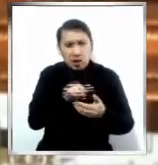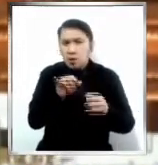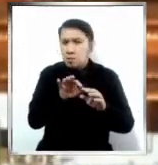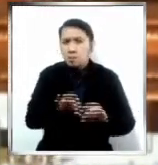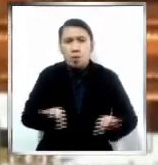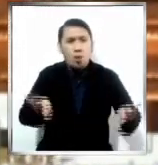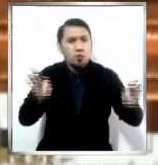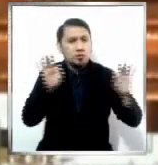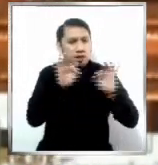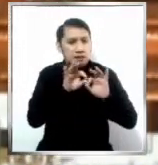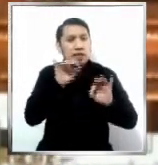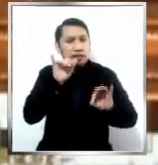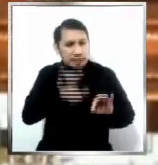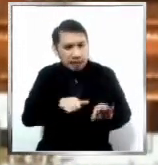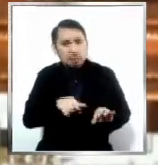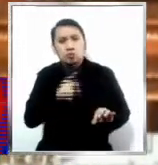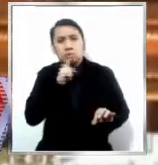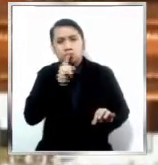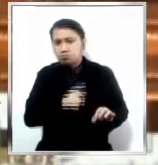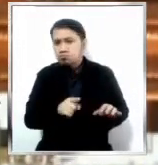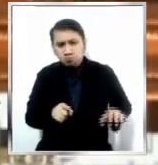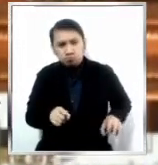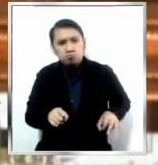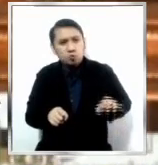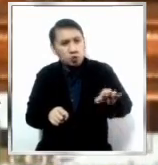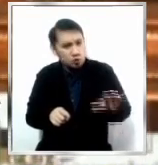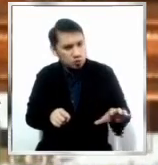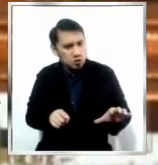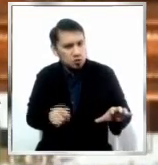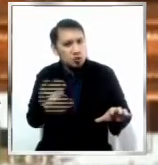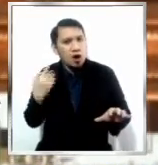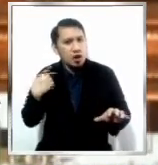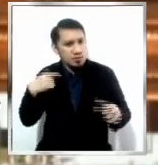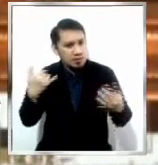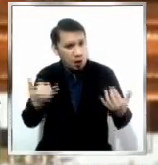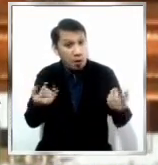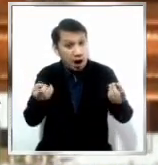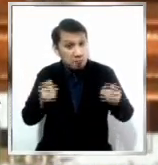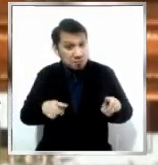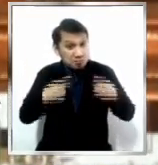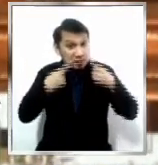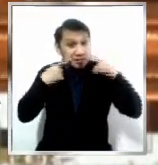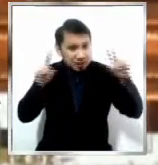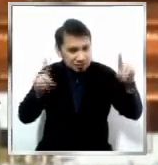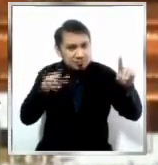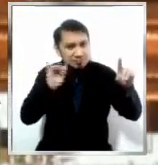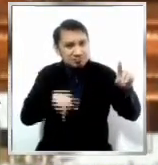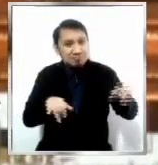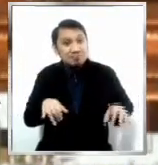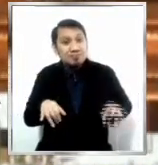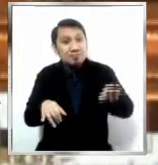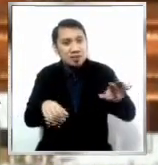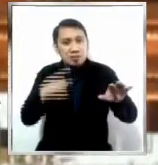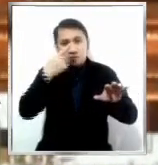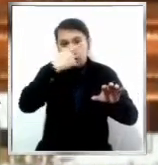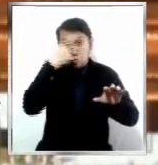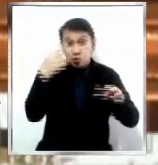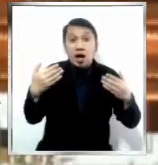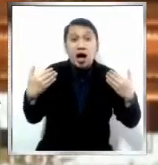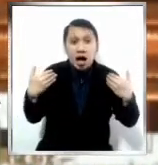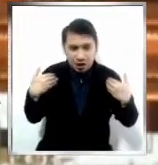contributed to what is happening now, that there is a flattening